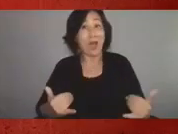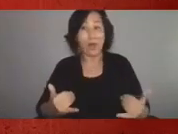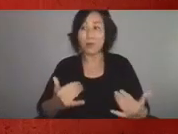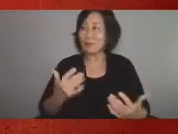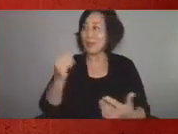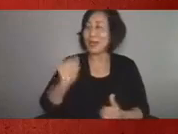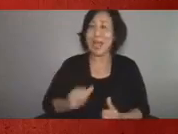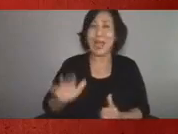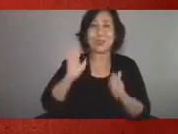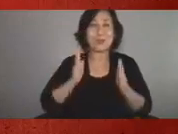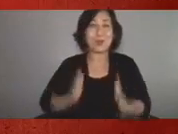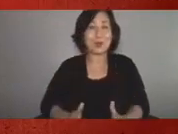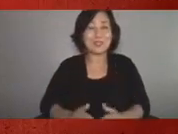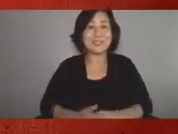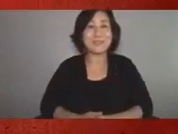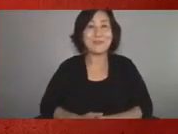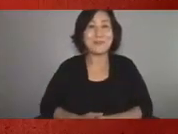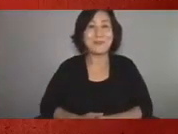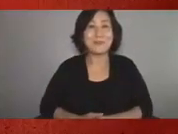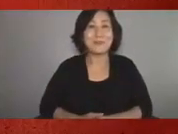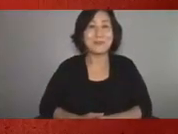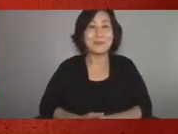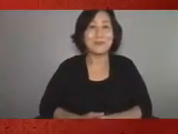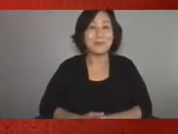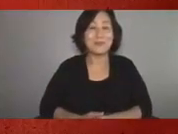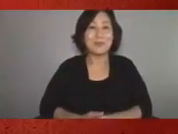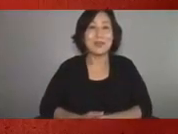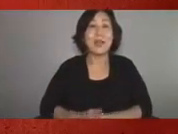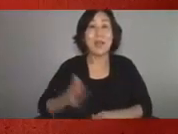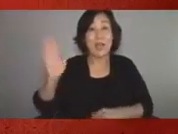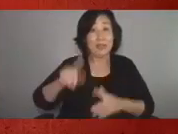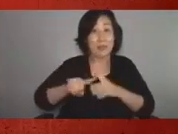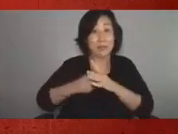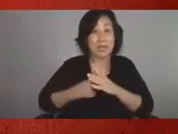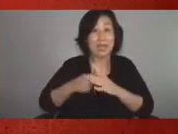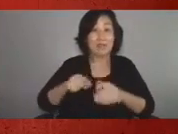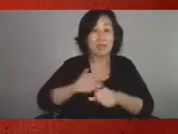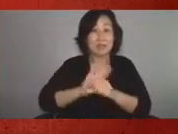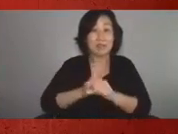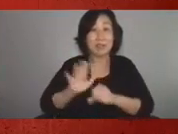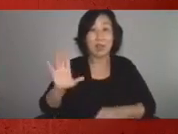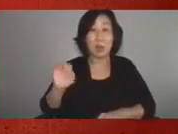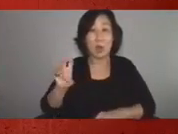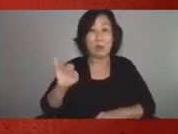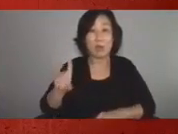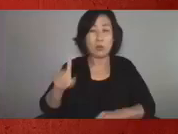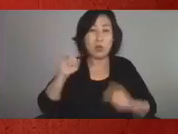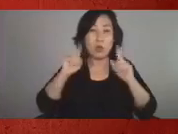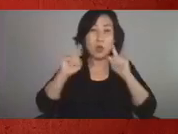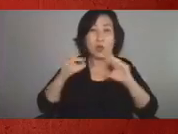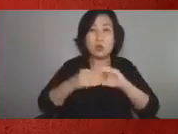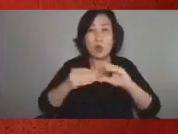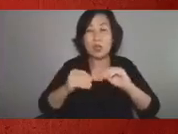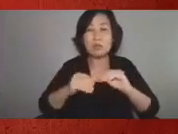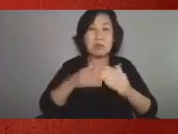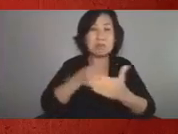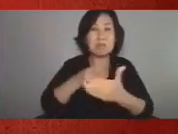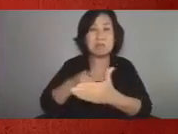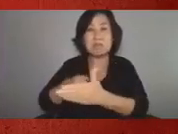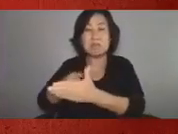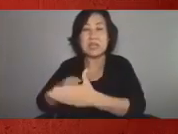given what's and you know, at the beginning of this pandemic, we were hearing stories about racism against Asians